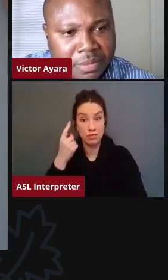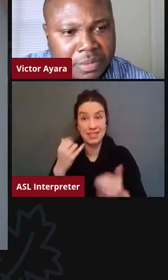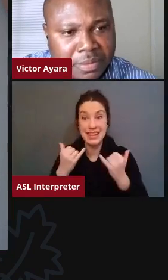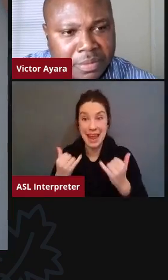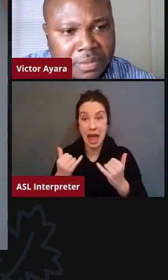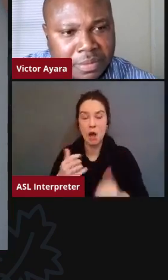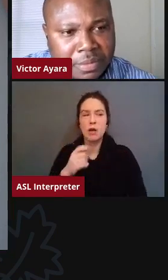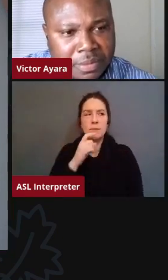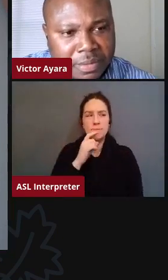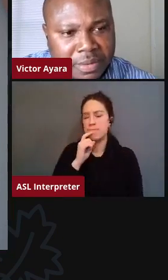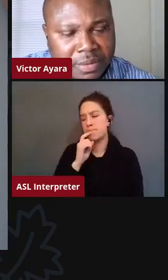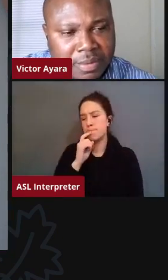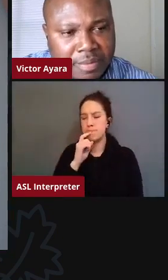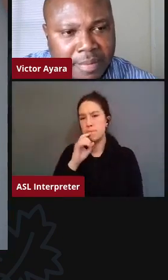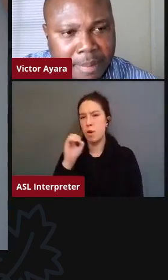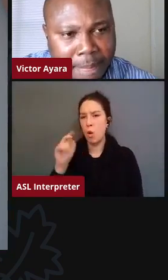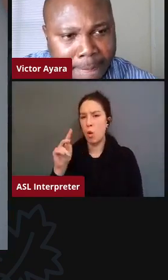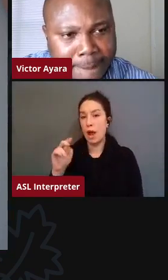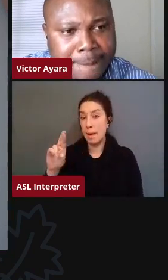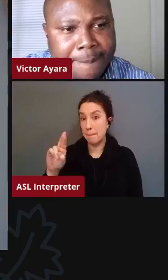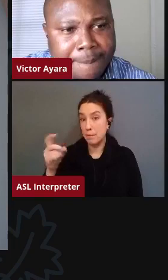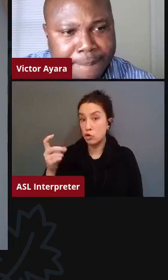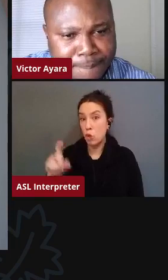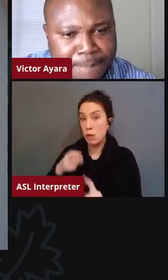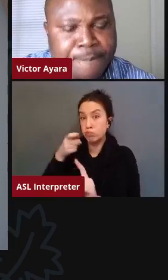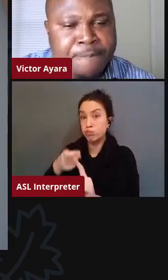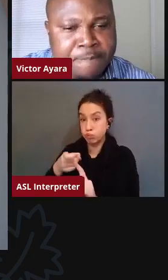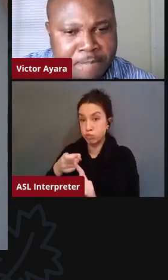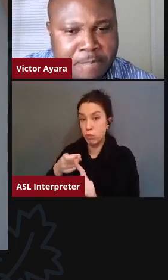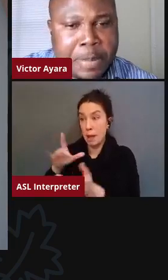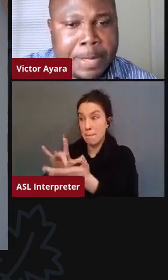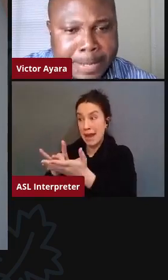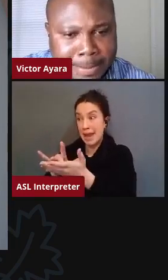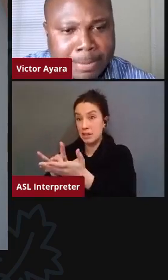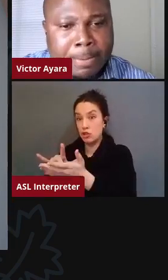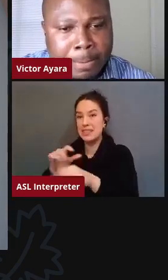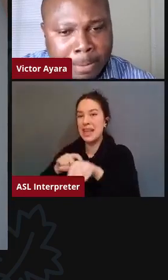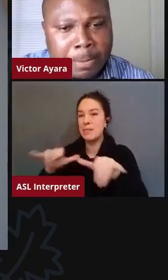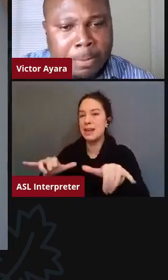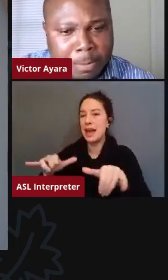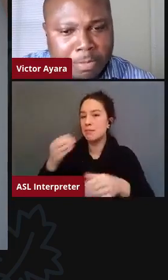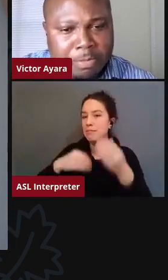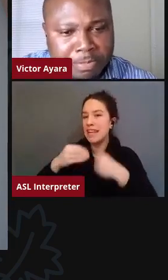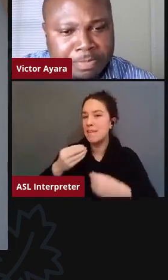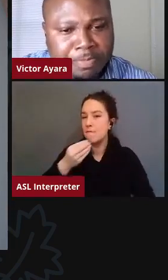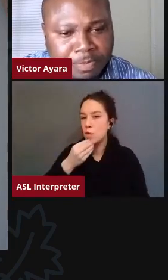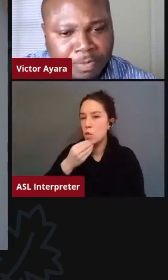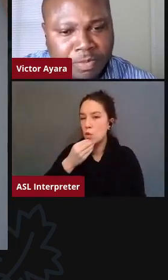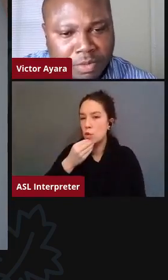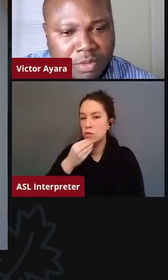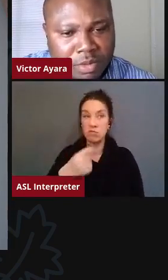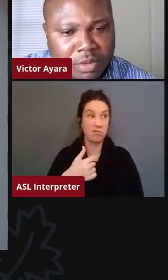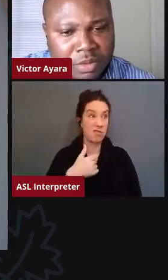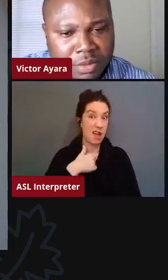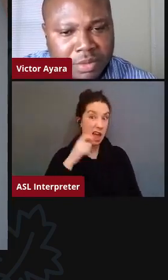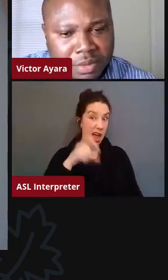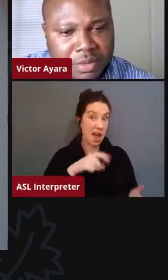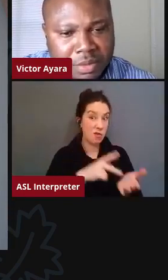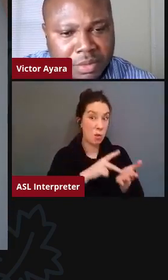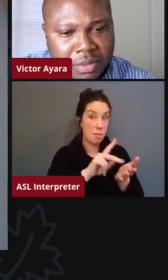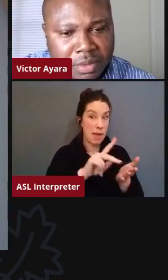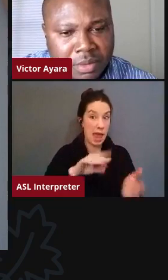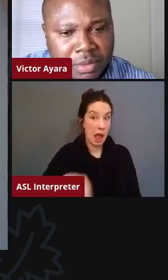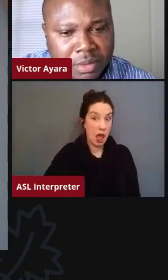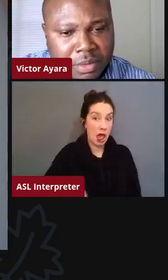medication that you need to take with food, you need to take this medication with food, and you're having to pay for the medication itself,